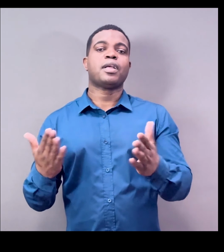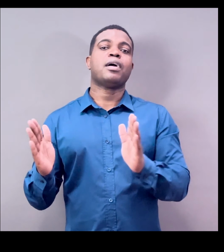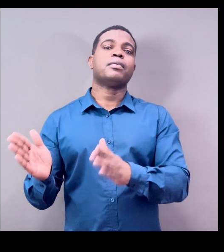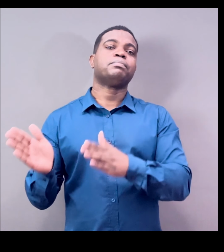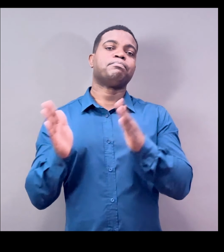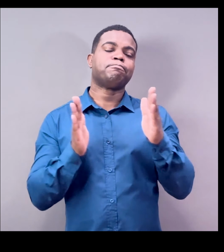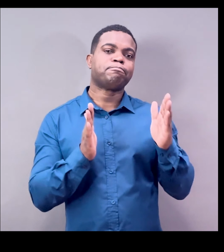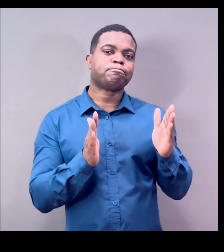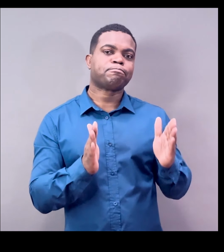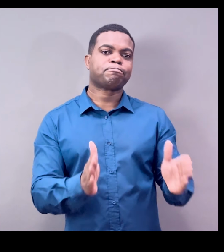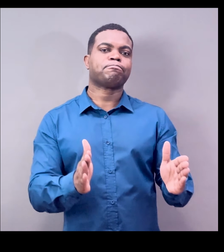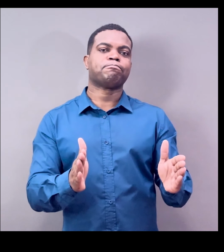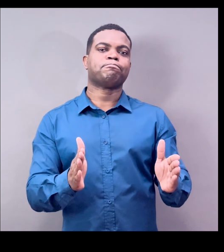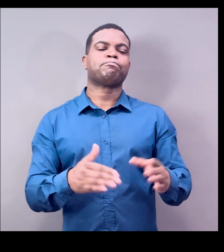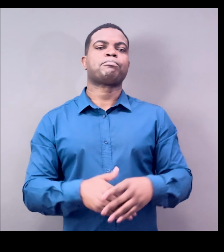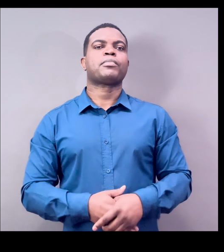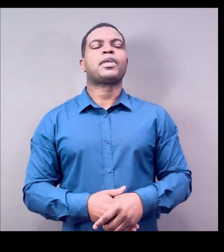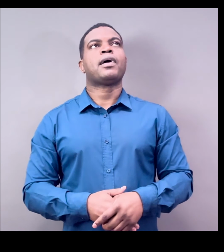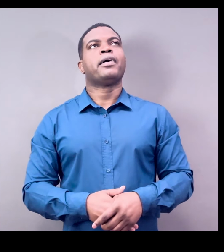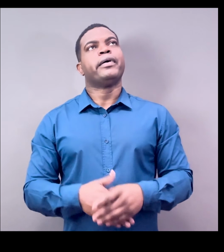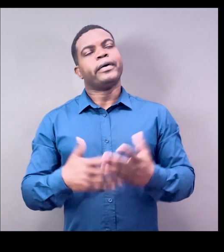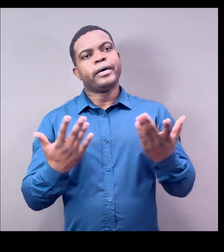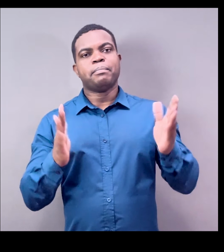All right, we also have